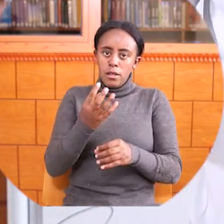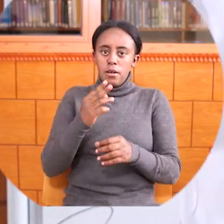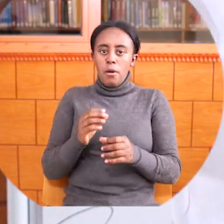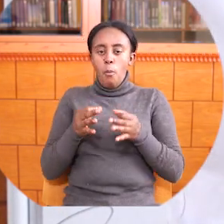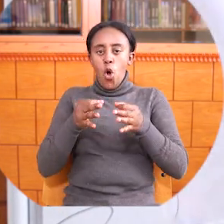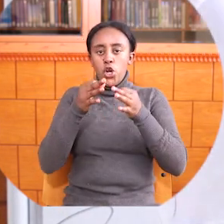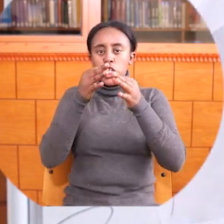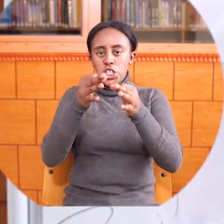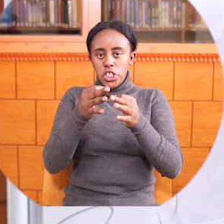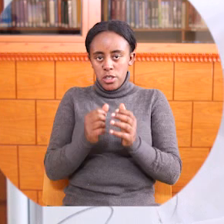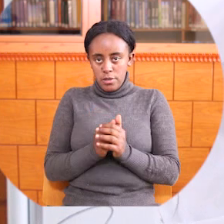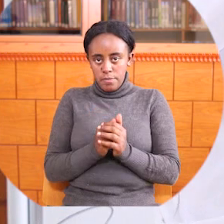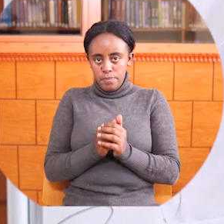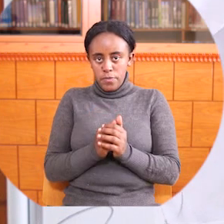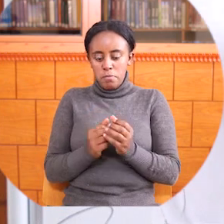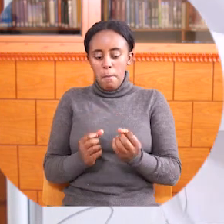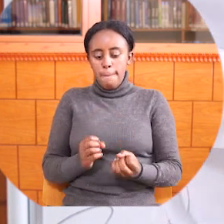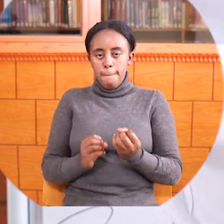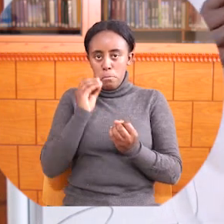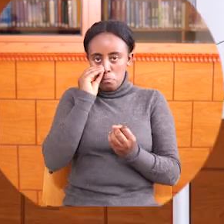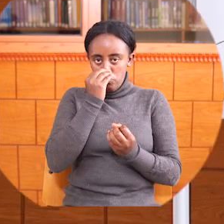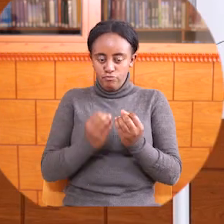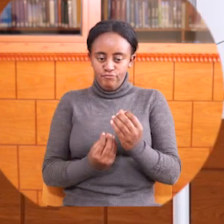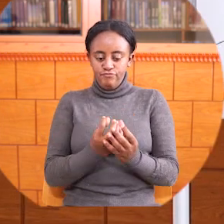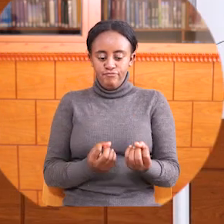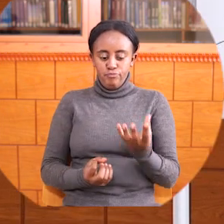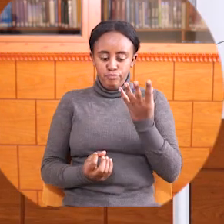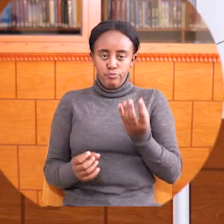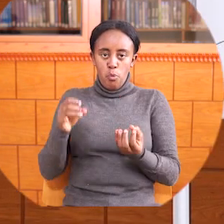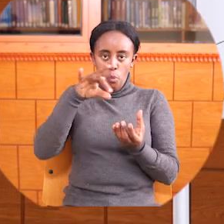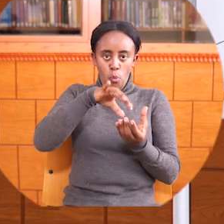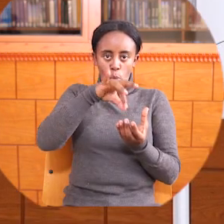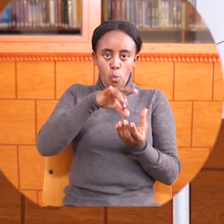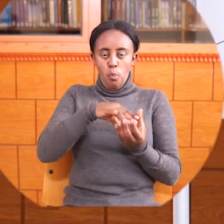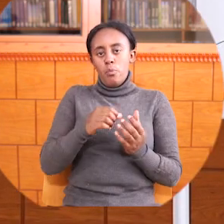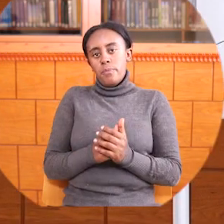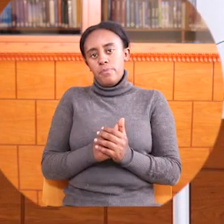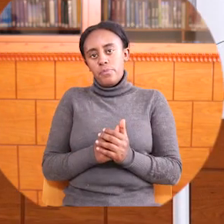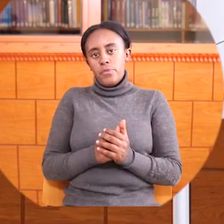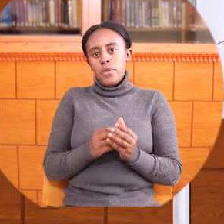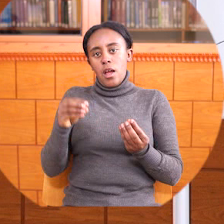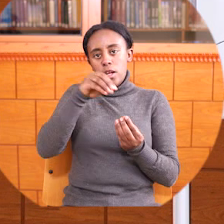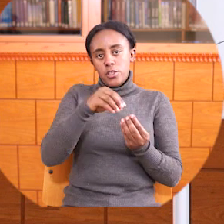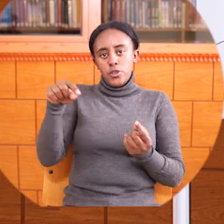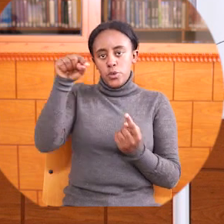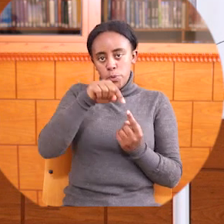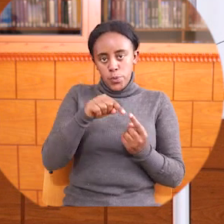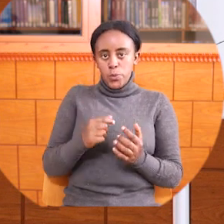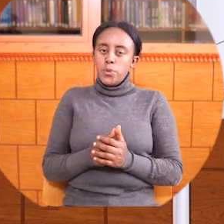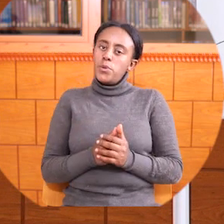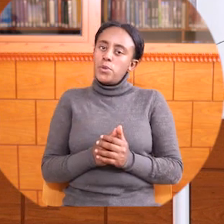agent addition to the wind. They use different pollination agent addition to the wind. Dear